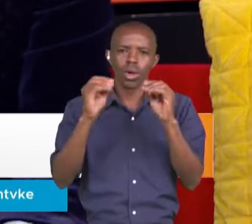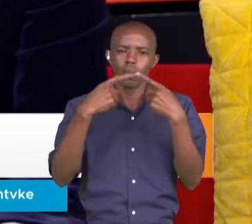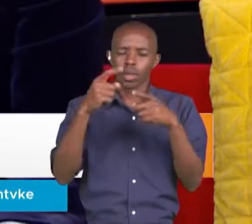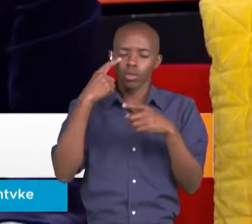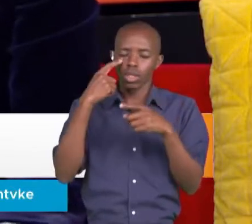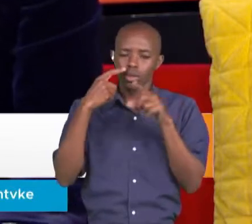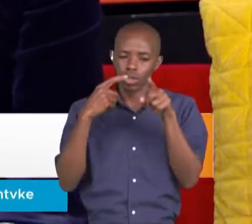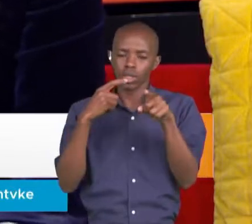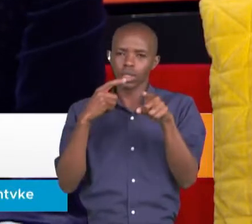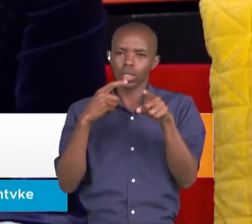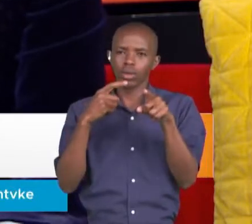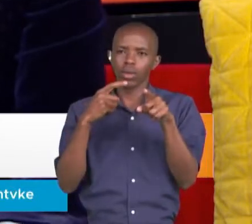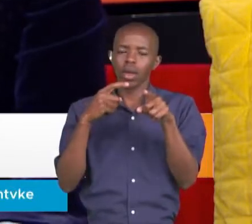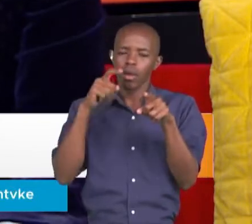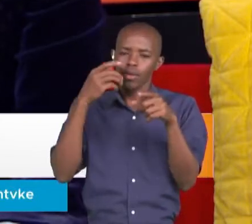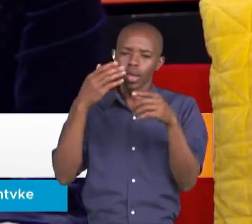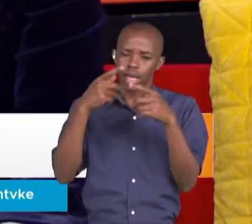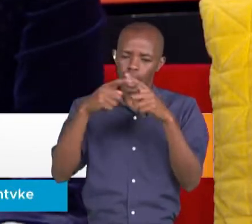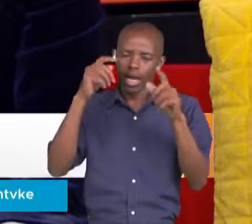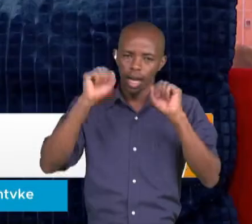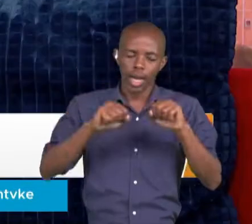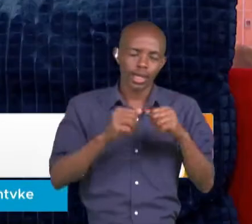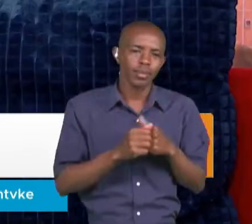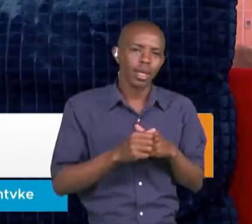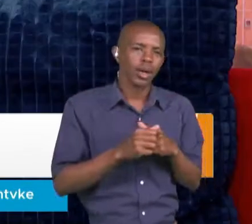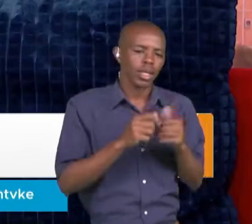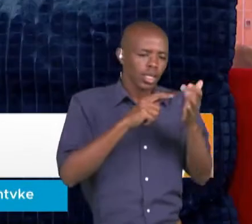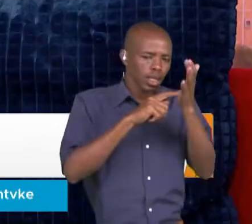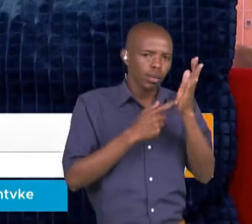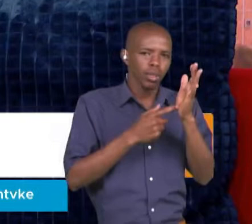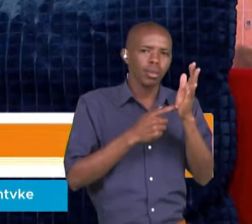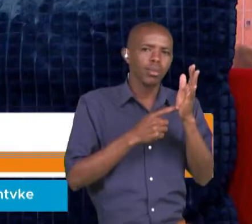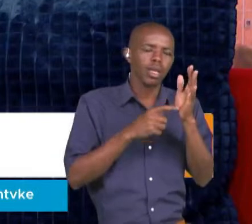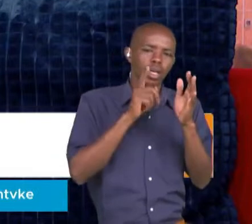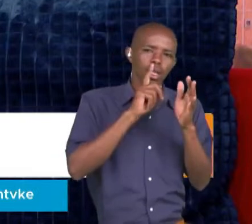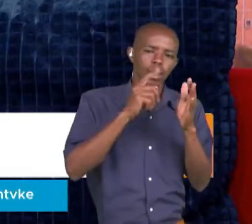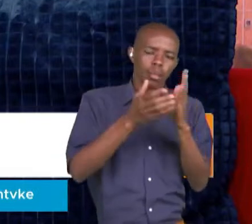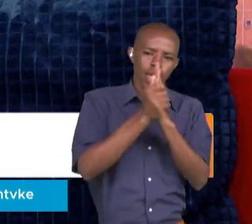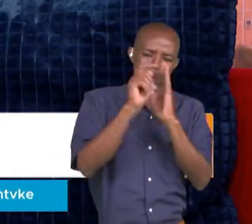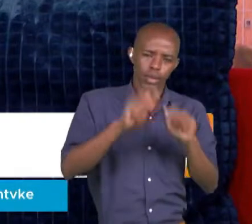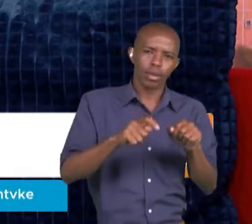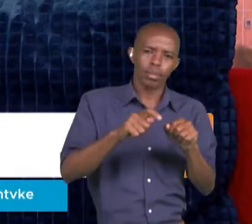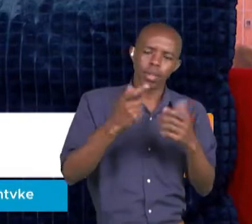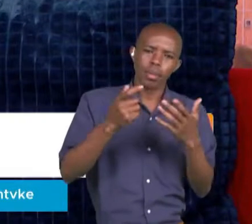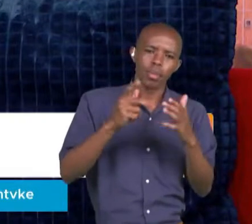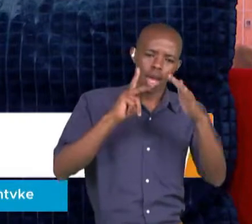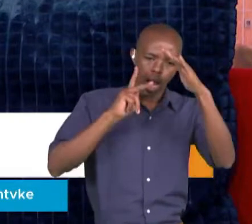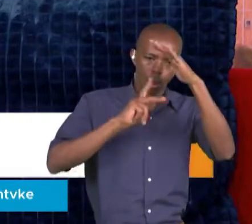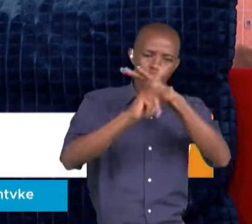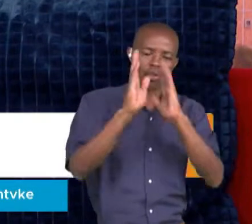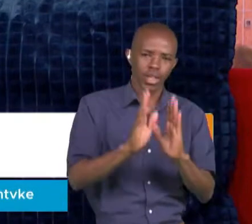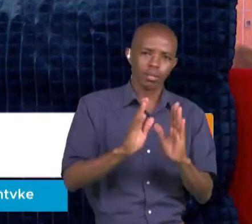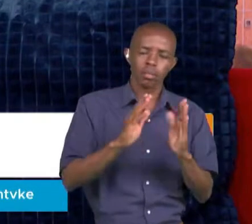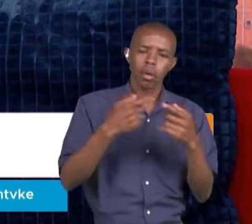ransom, they finish them. Yeah, brother, sometimes when I tell you I'm a prophet, you need to believe me, but it's by the grace of God.